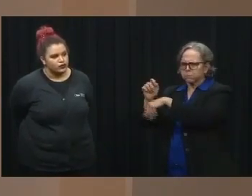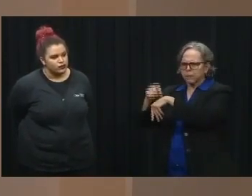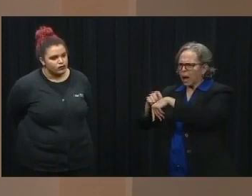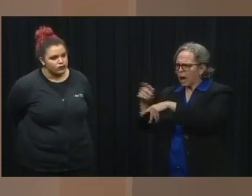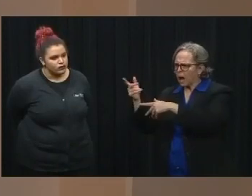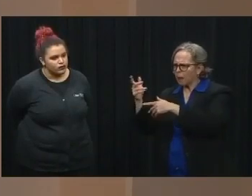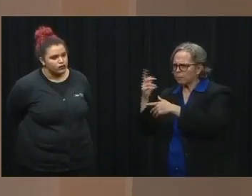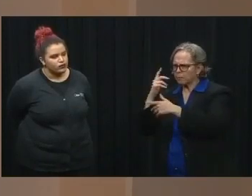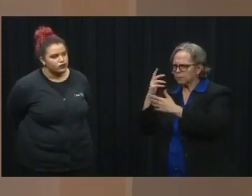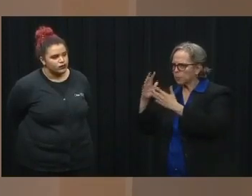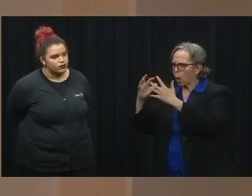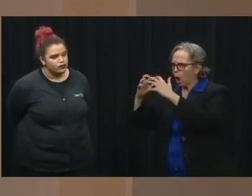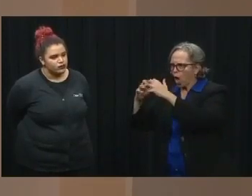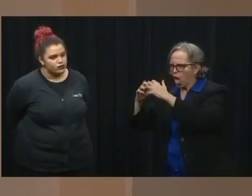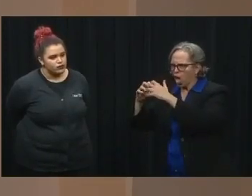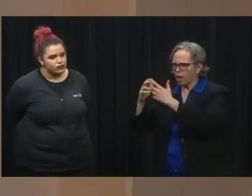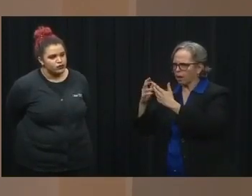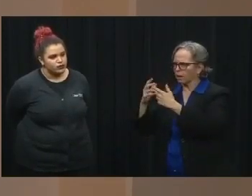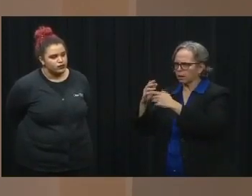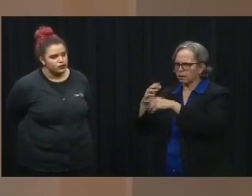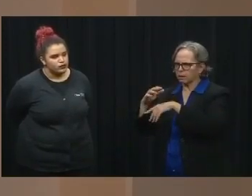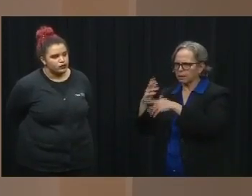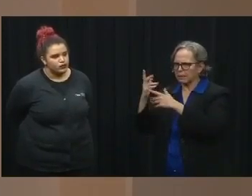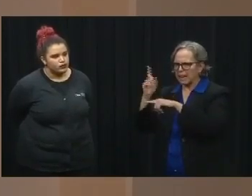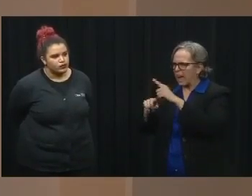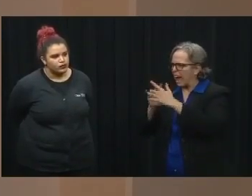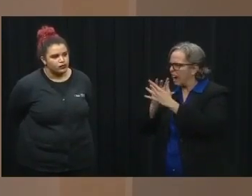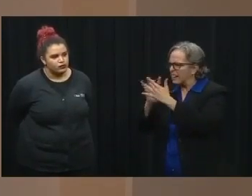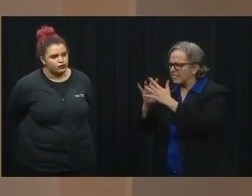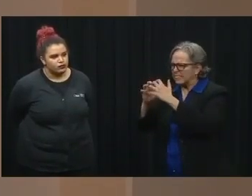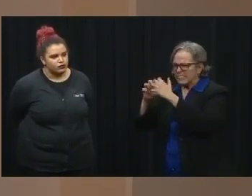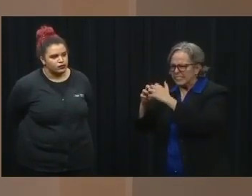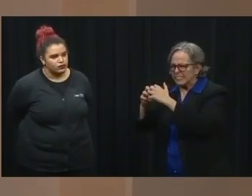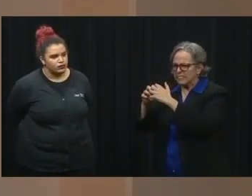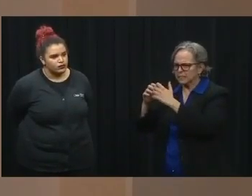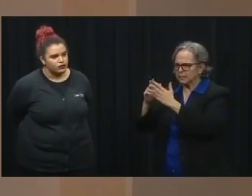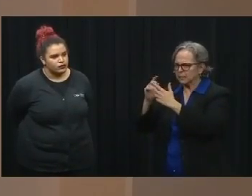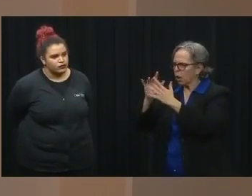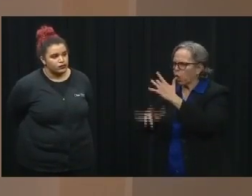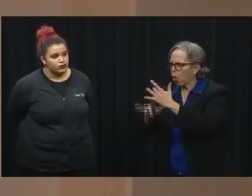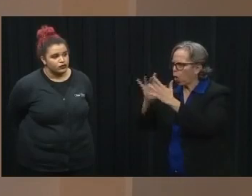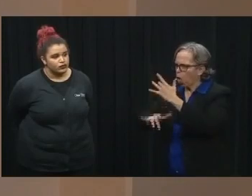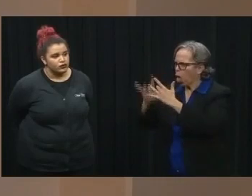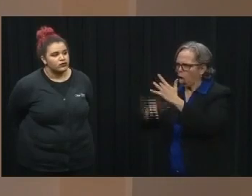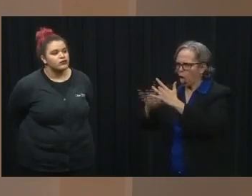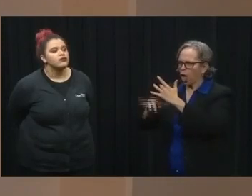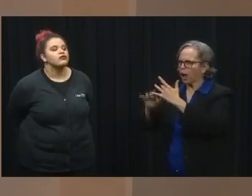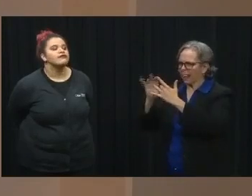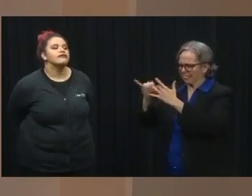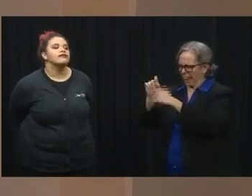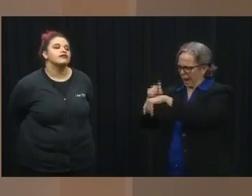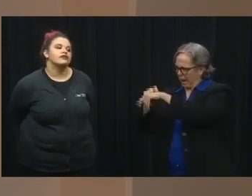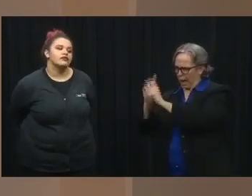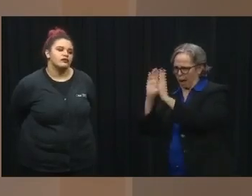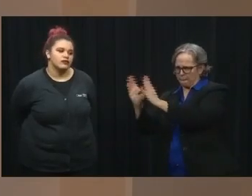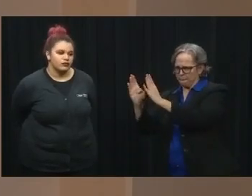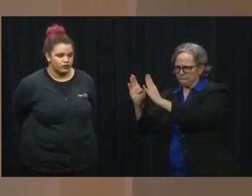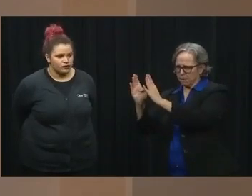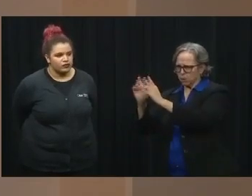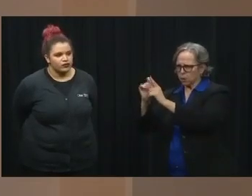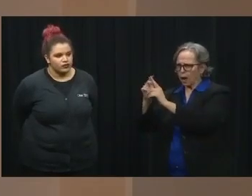it's not getting out, or you get kicked off from your end of this, and then it's flowing through the system and coming to